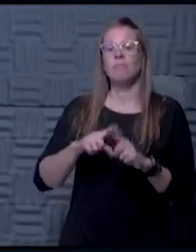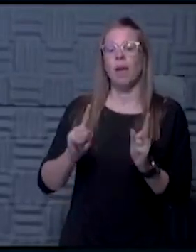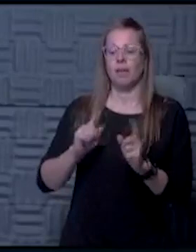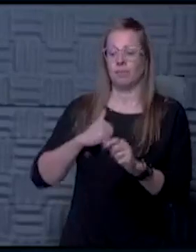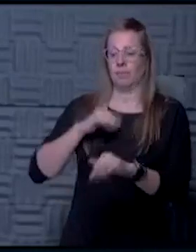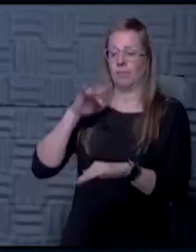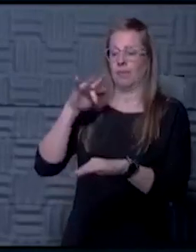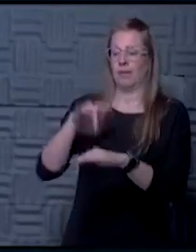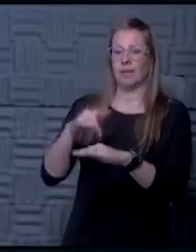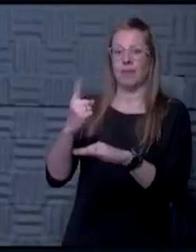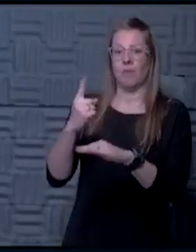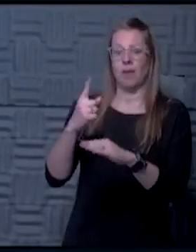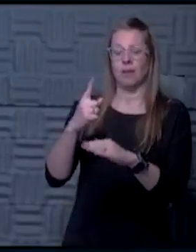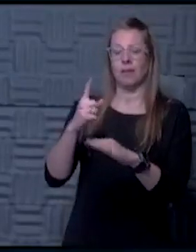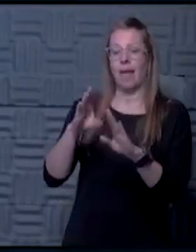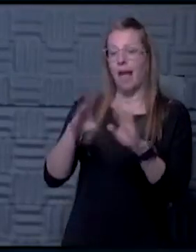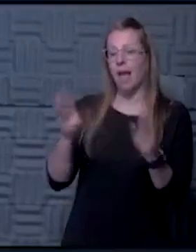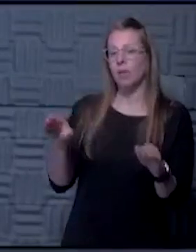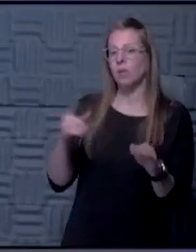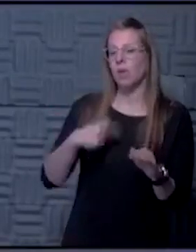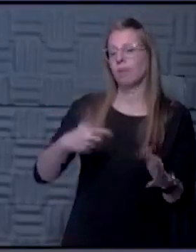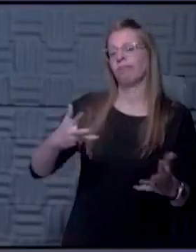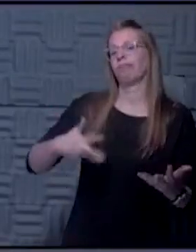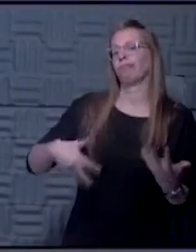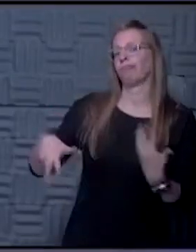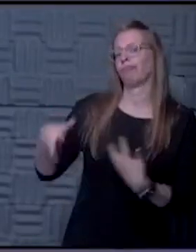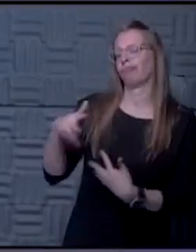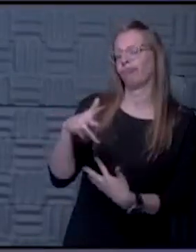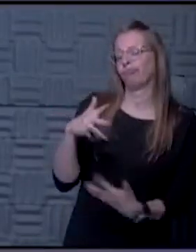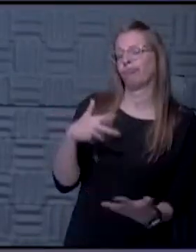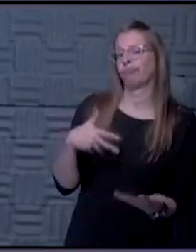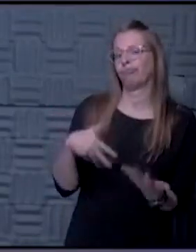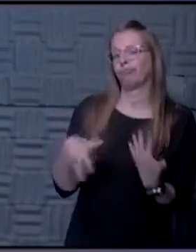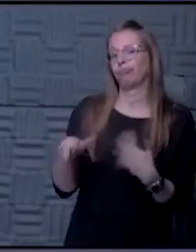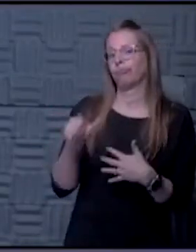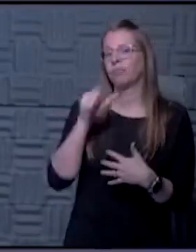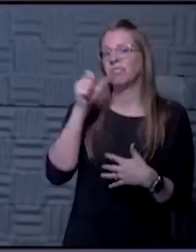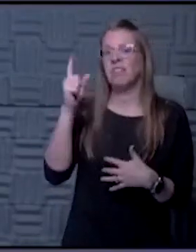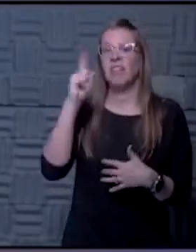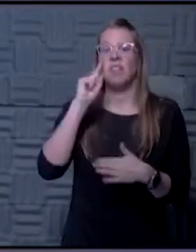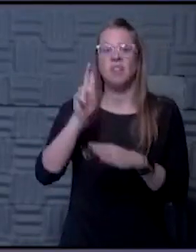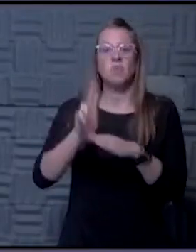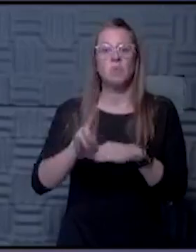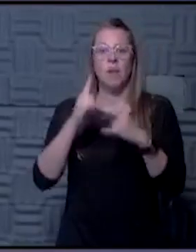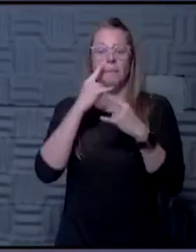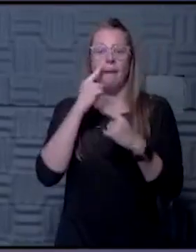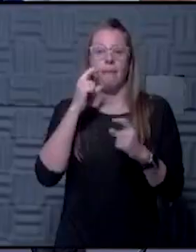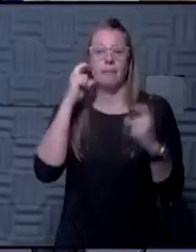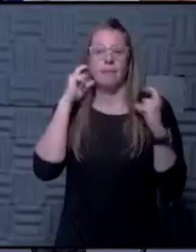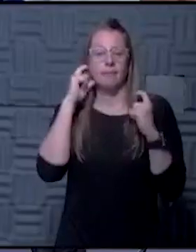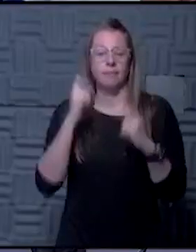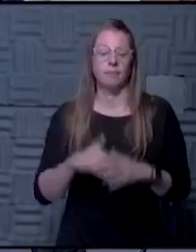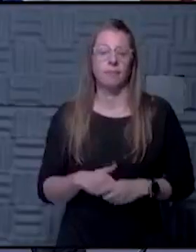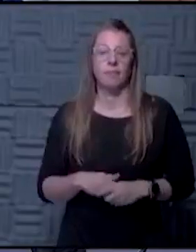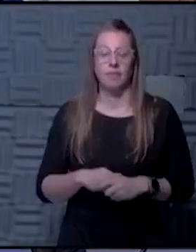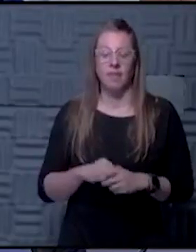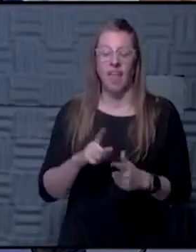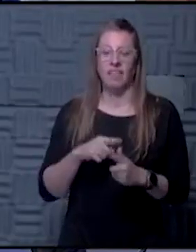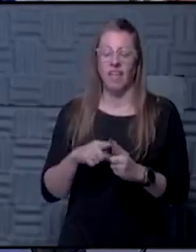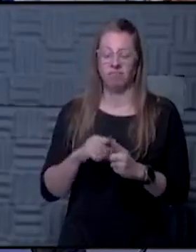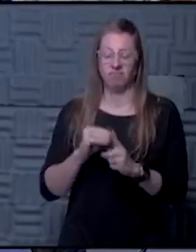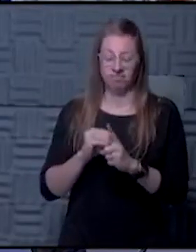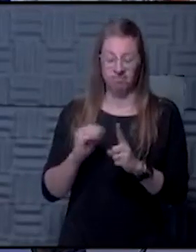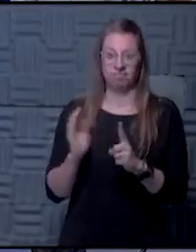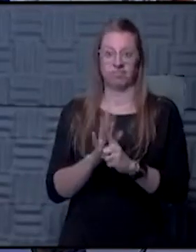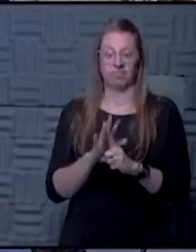house we were all just hanging out. It didn't even think to wear the mask. And you know, that's when it got me.